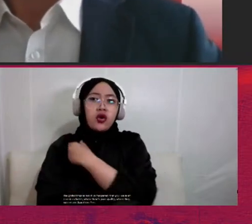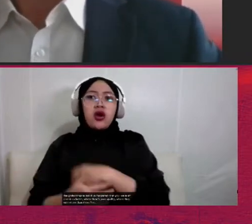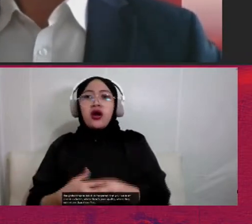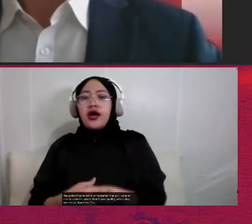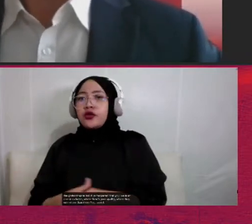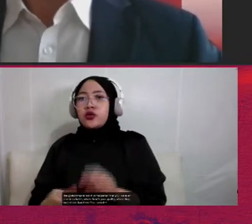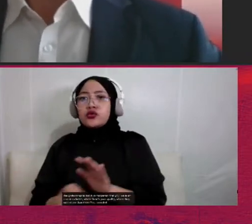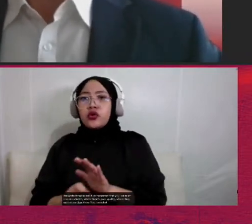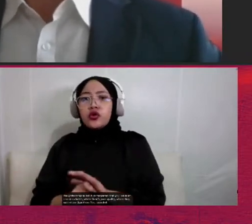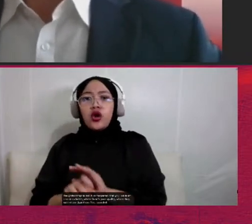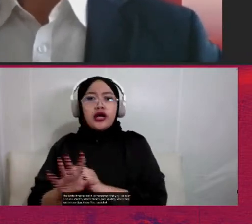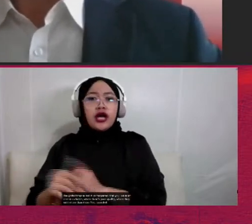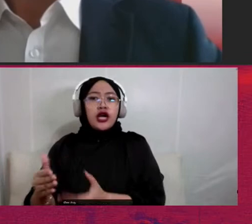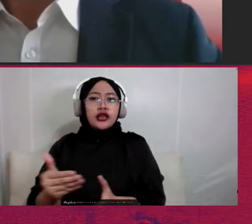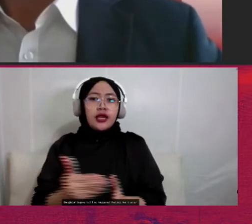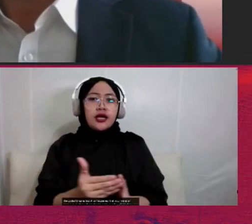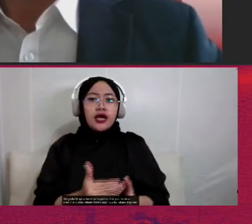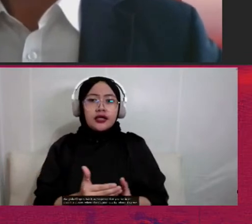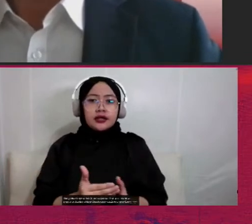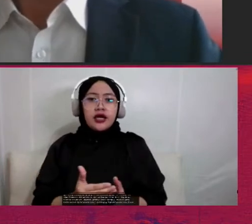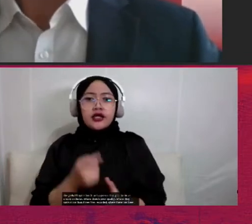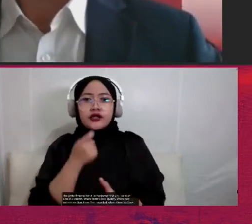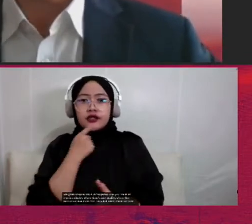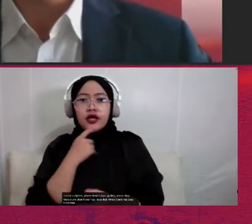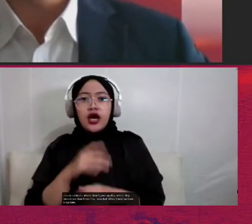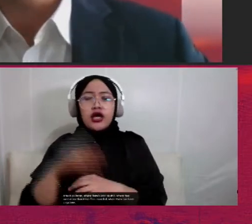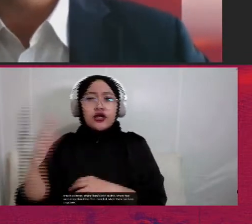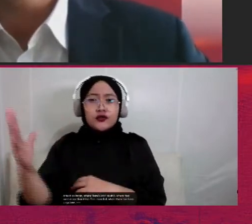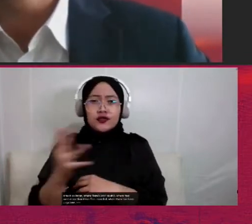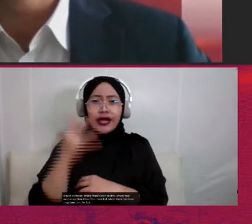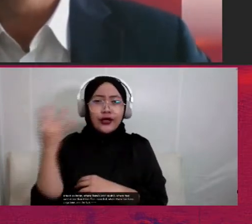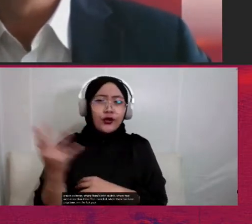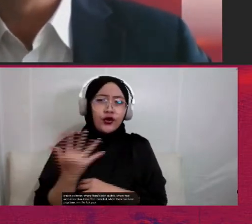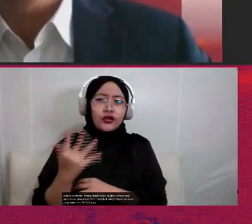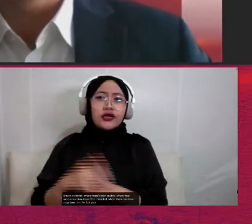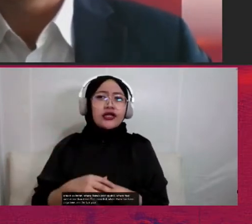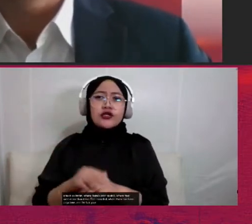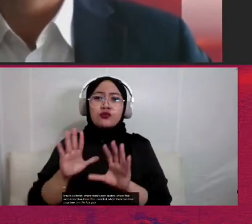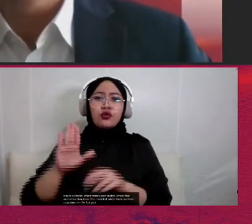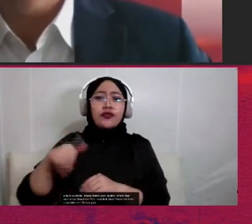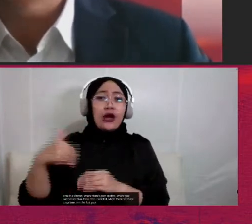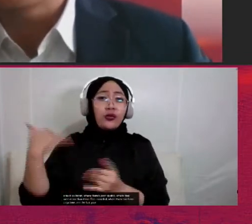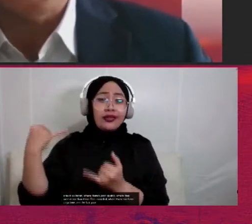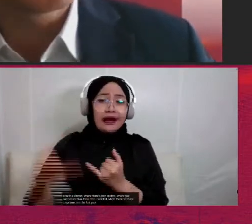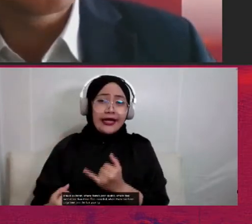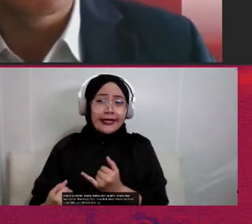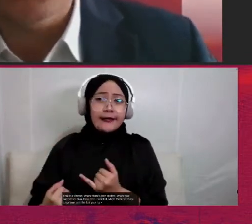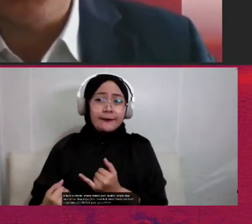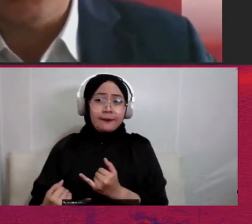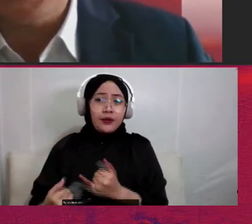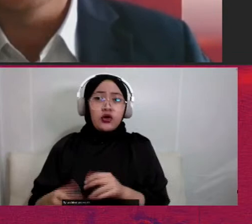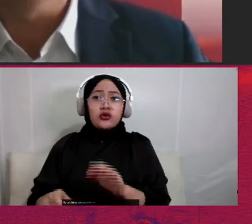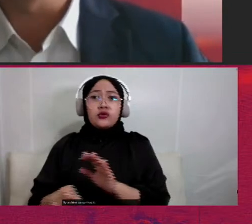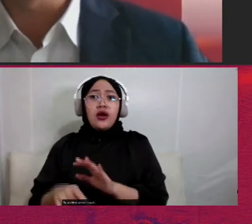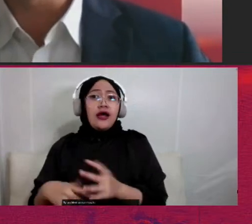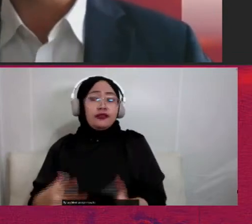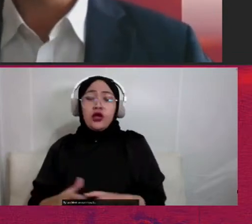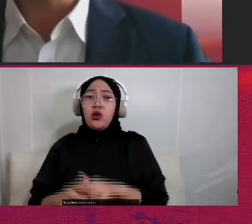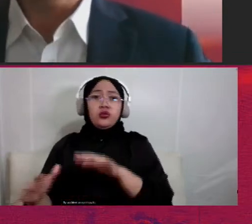fires recorded, where there has been a cyclone in the last year, by accident an